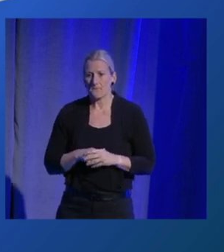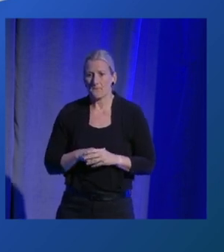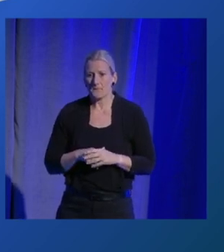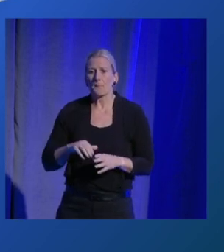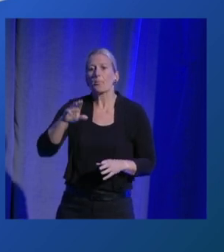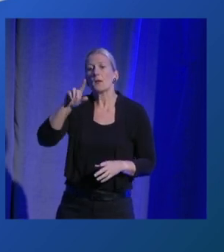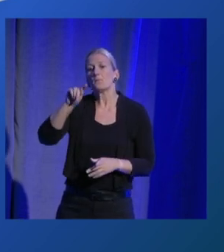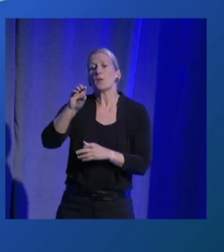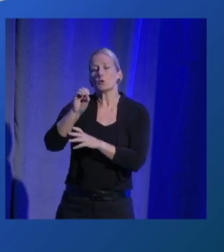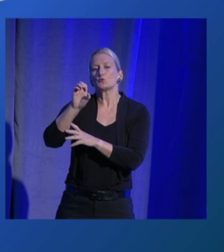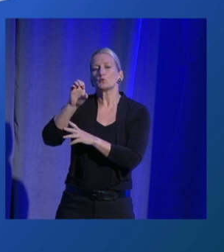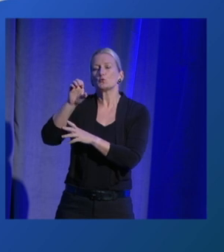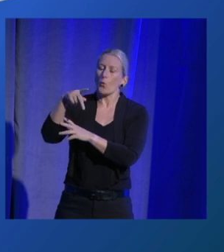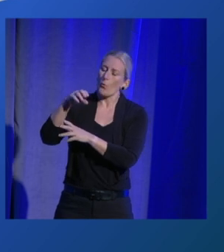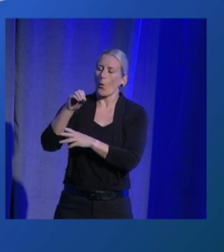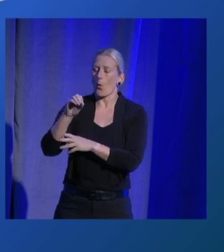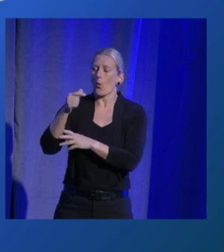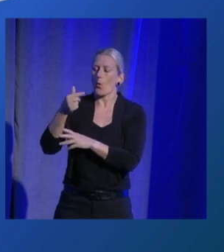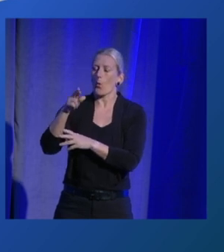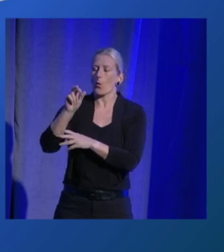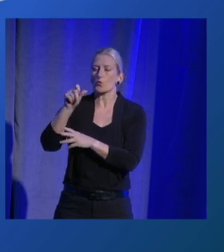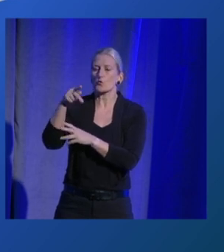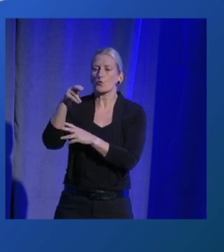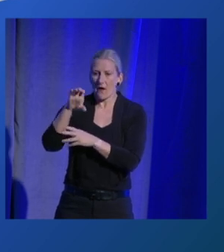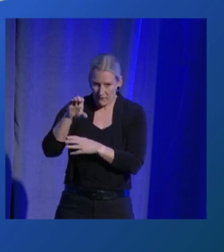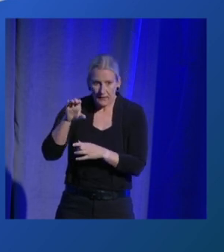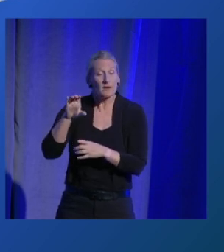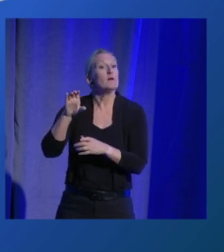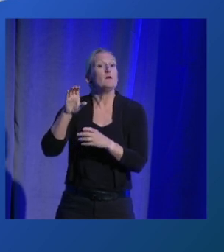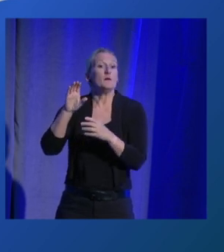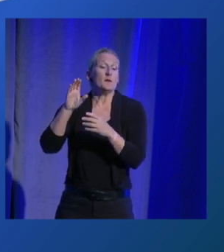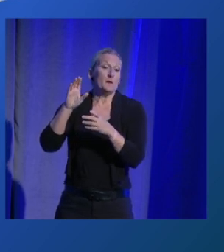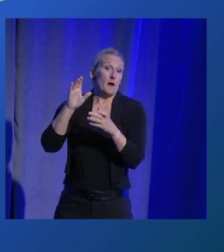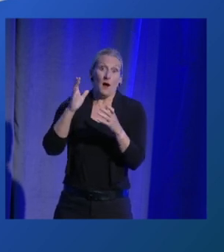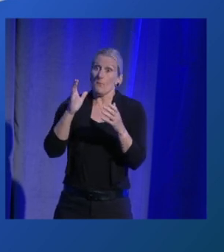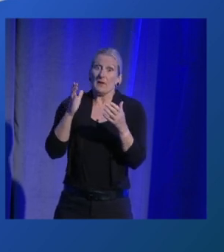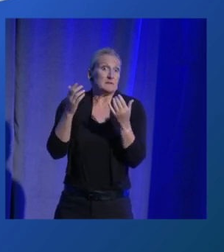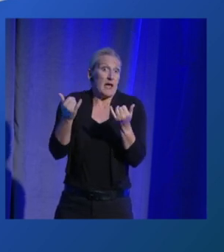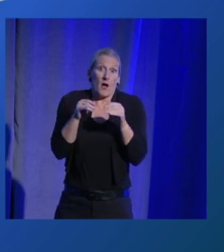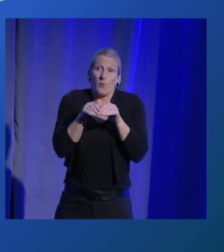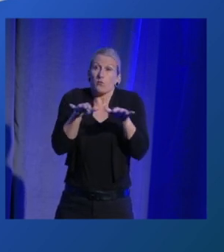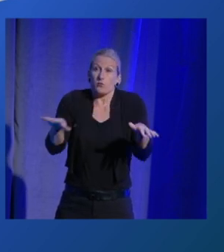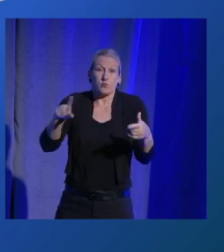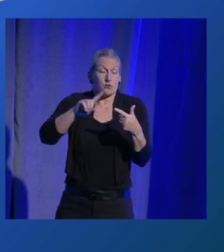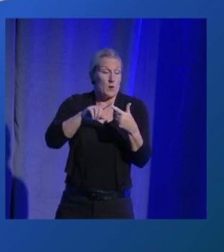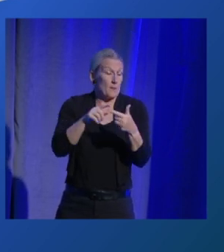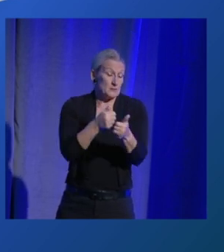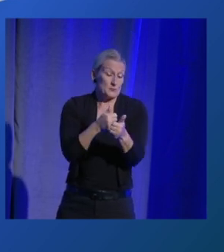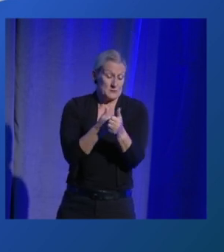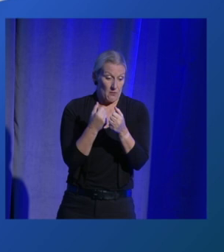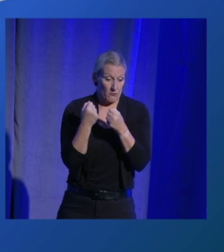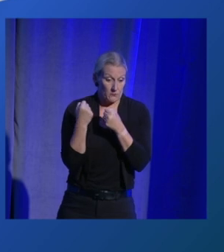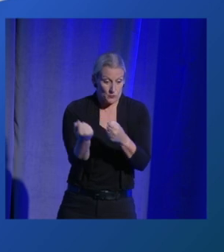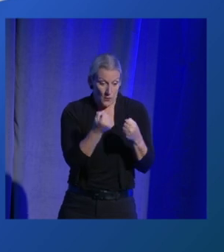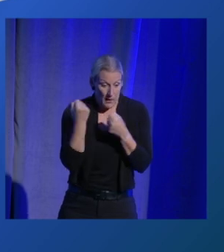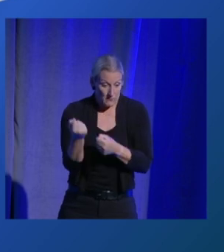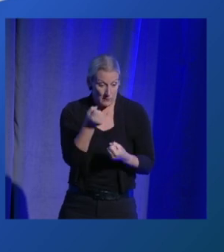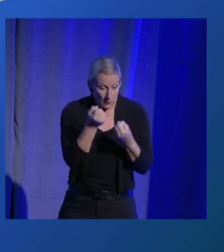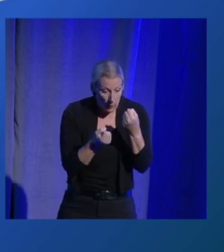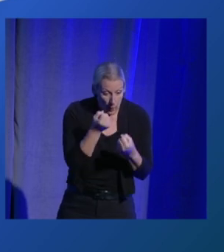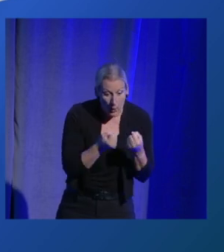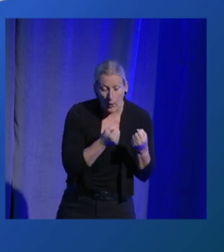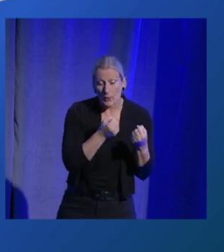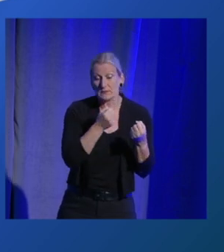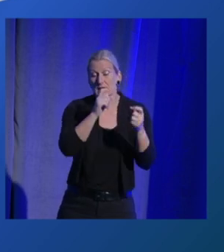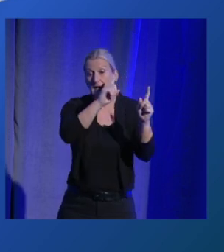expanding rapidly in self-driving cars Robotics and data to create the digital twins